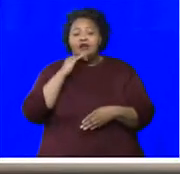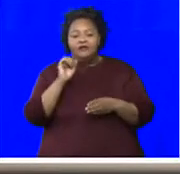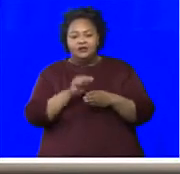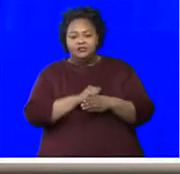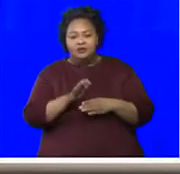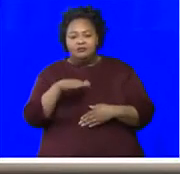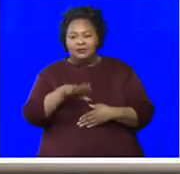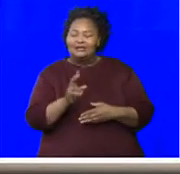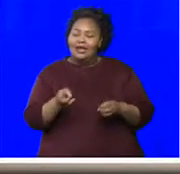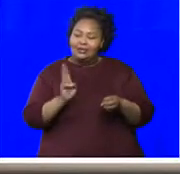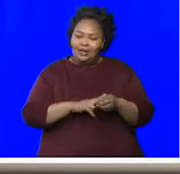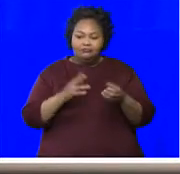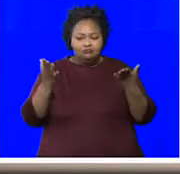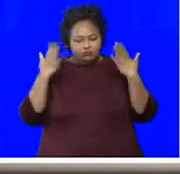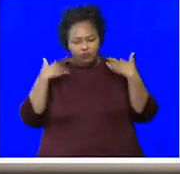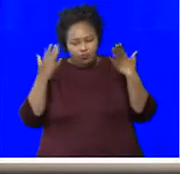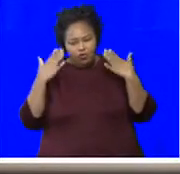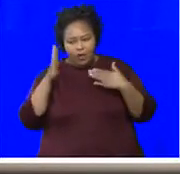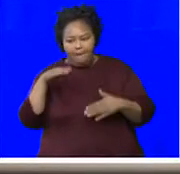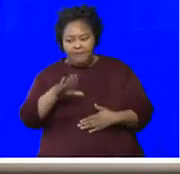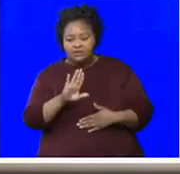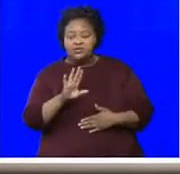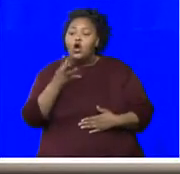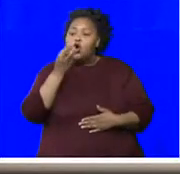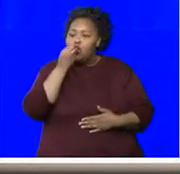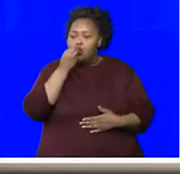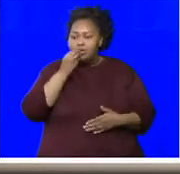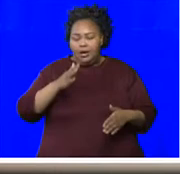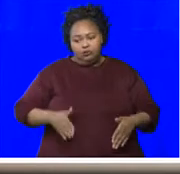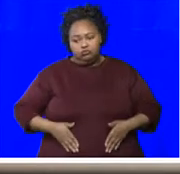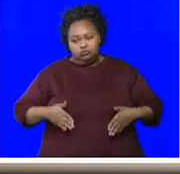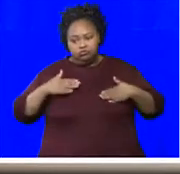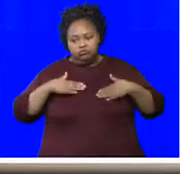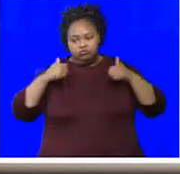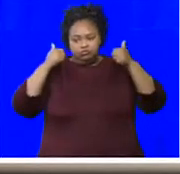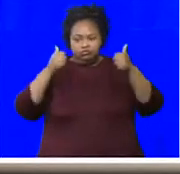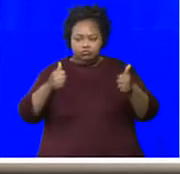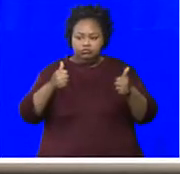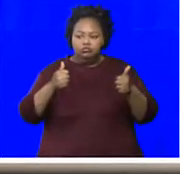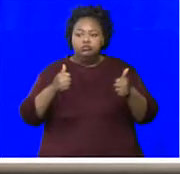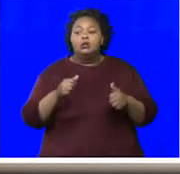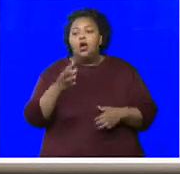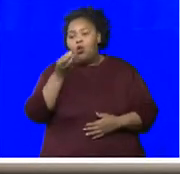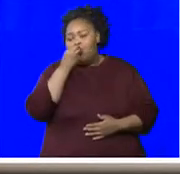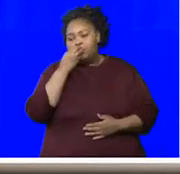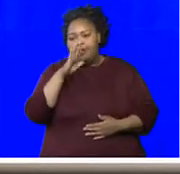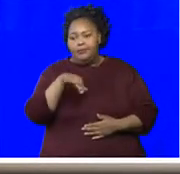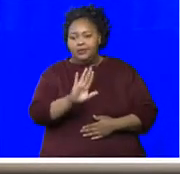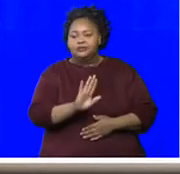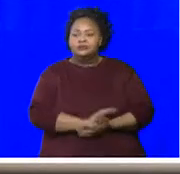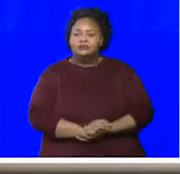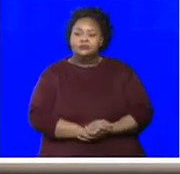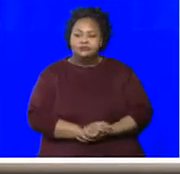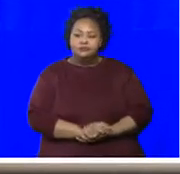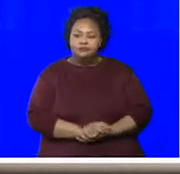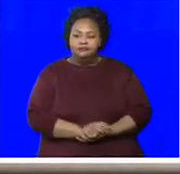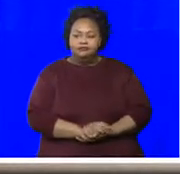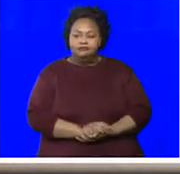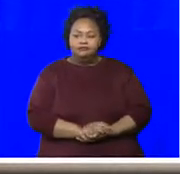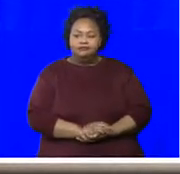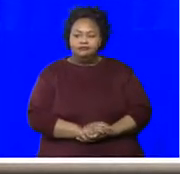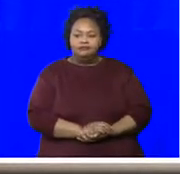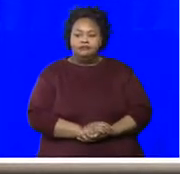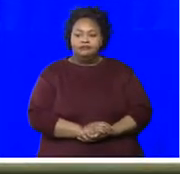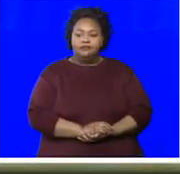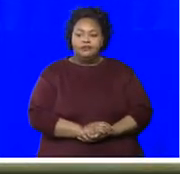were given good diet. This is the time to make players. So let's assist each other to have quality